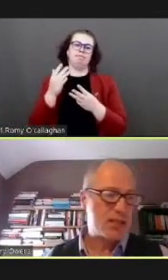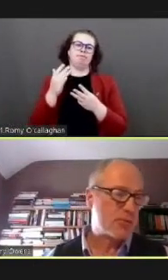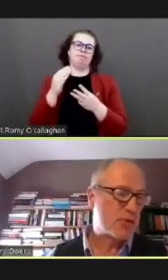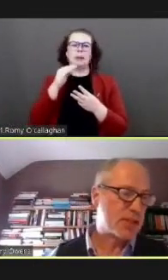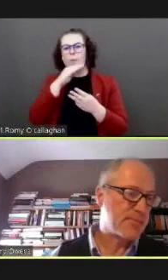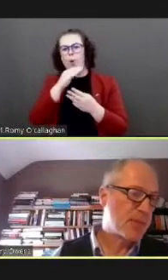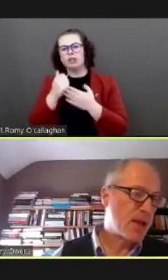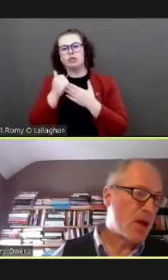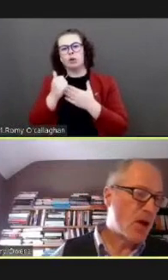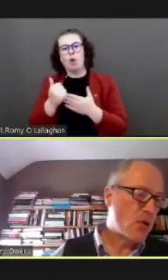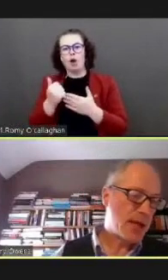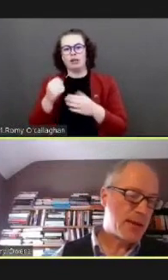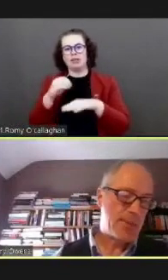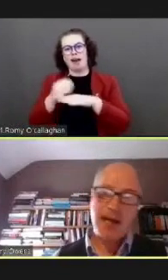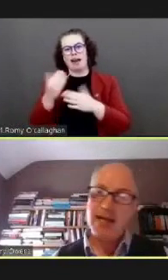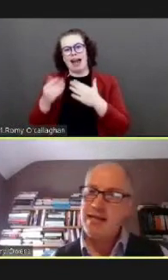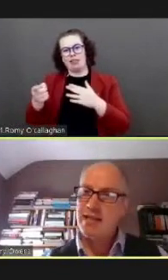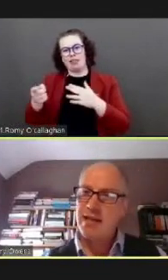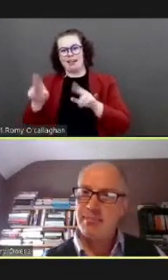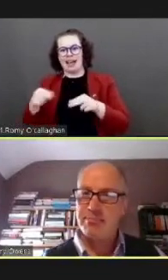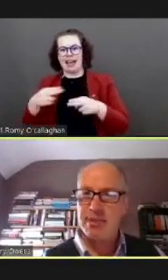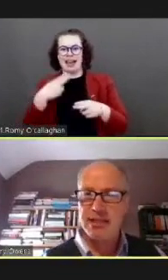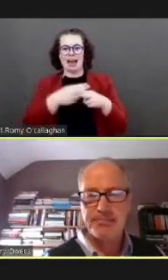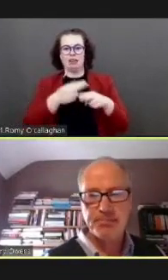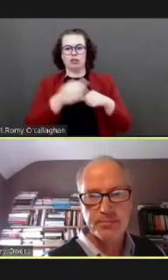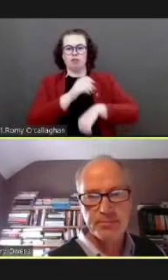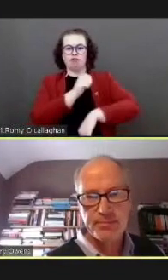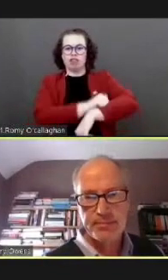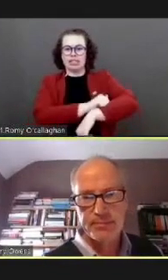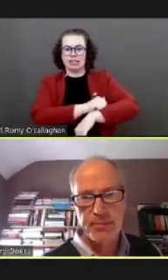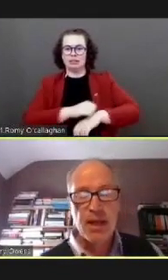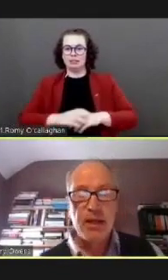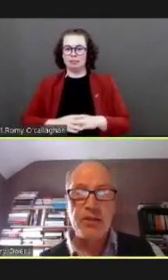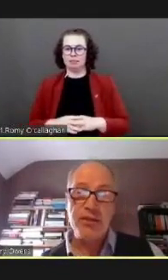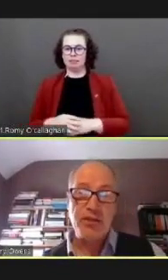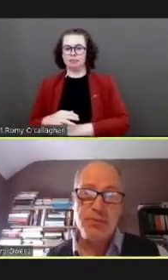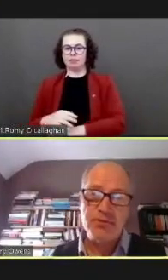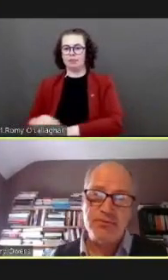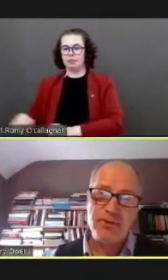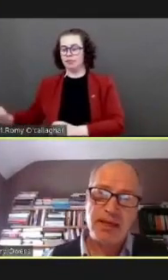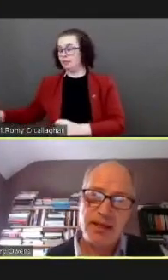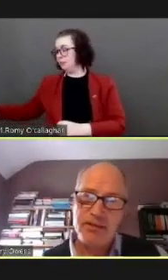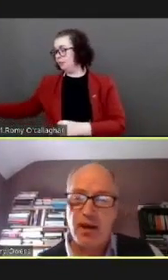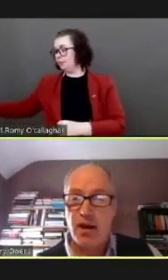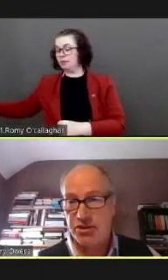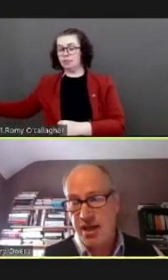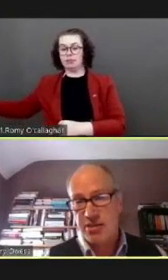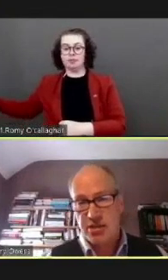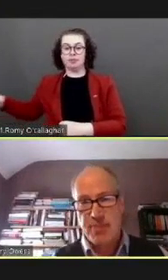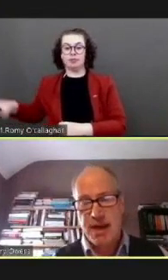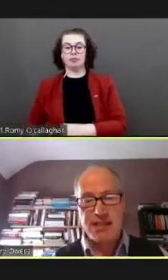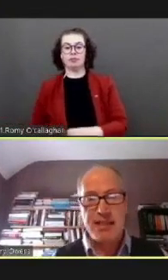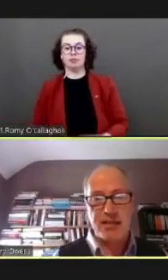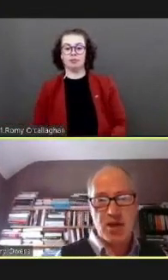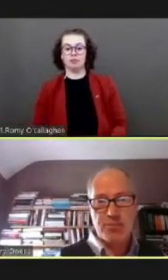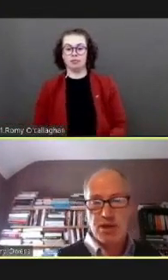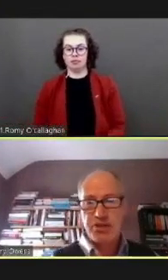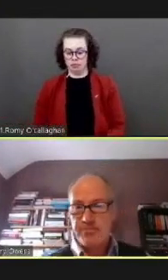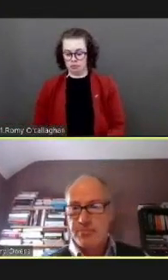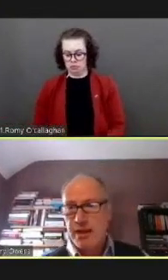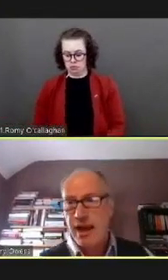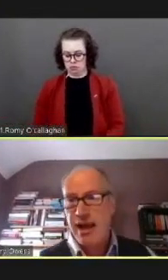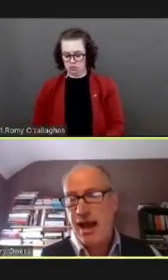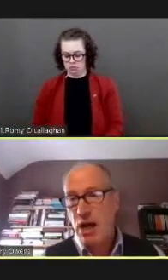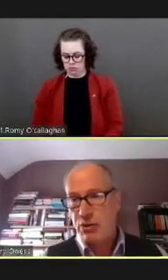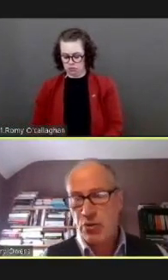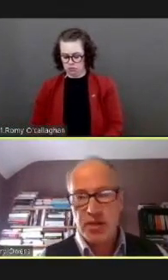supports on release from prison. Okay, next slide, please. In terms of our size, our capacity, and the